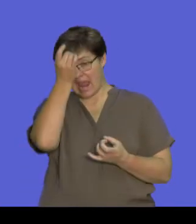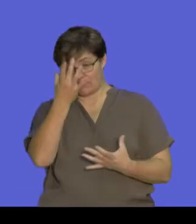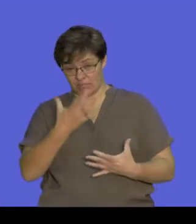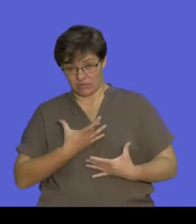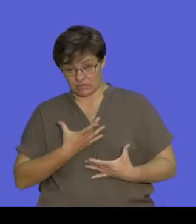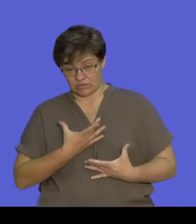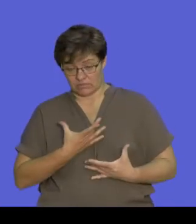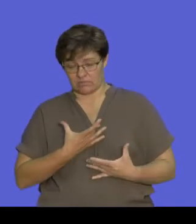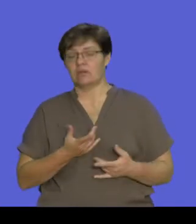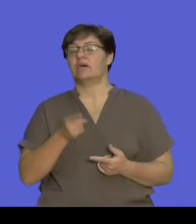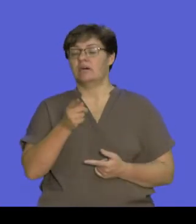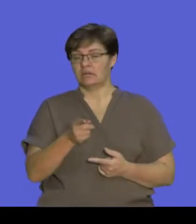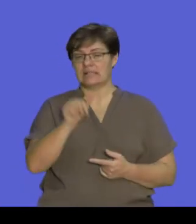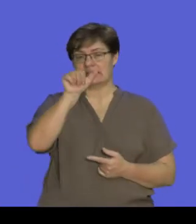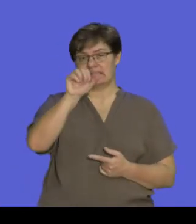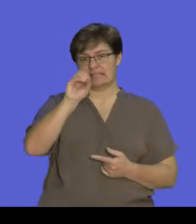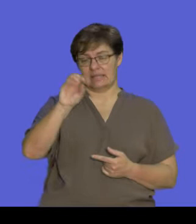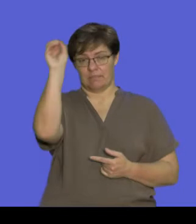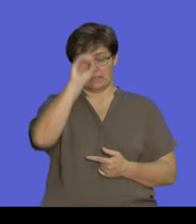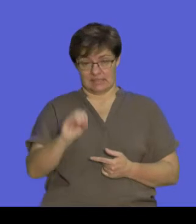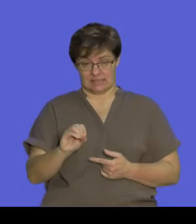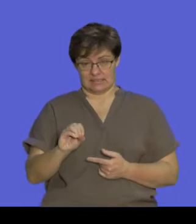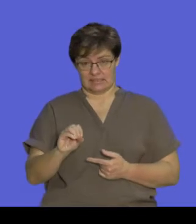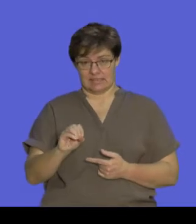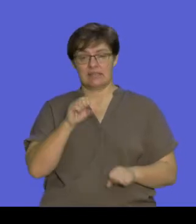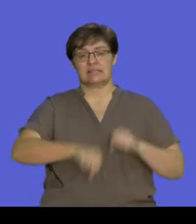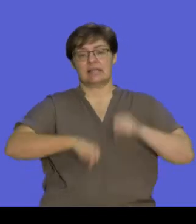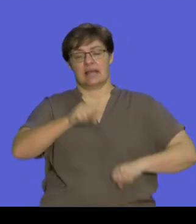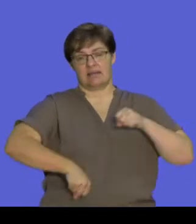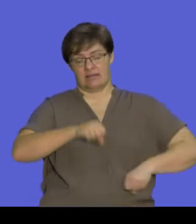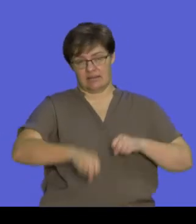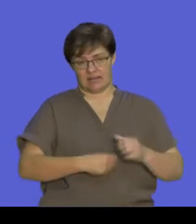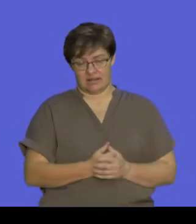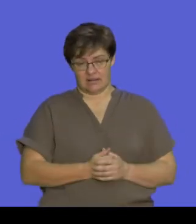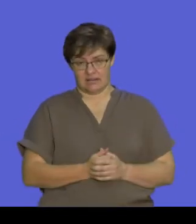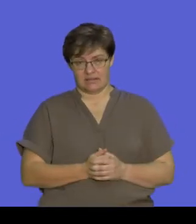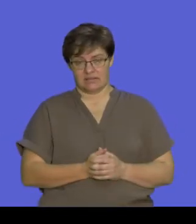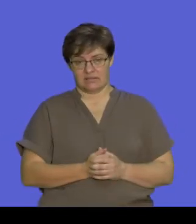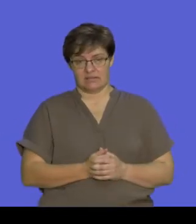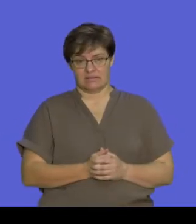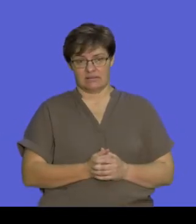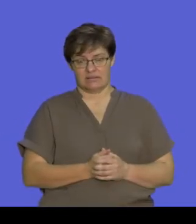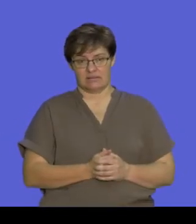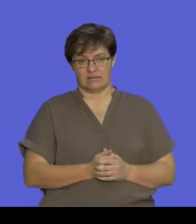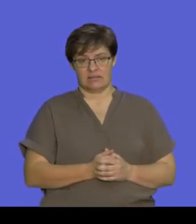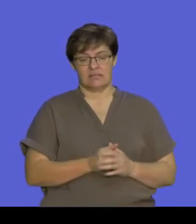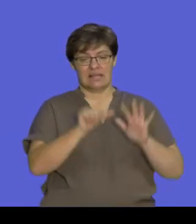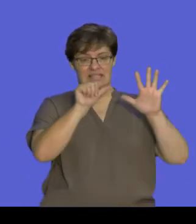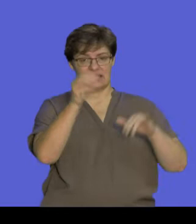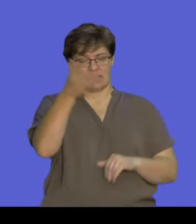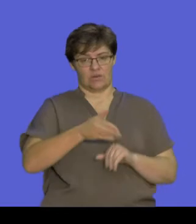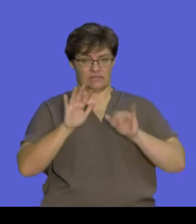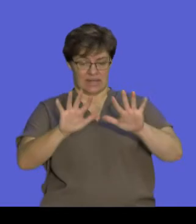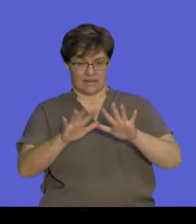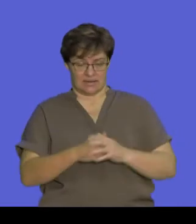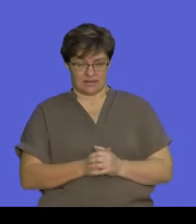given, we're told that 60% of the time he cycles. So I'm going to say that this is 6 out of 10.